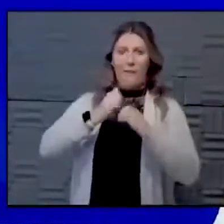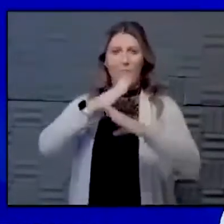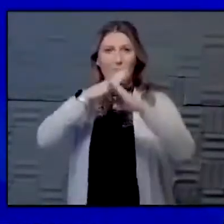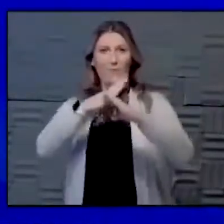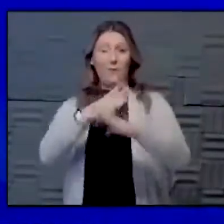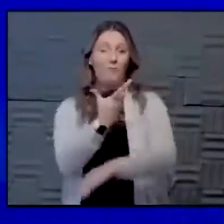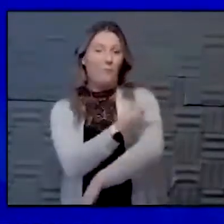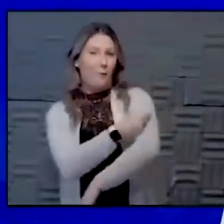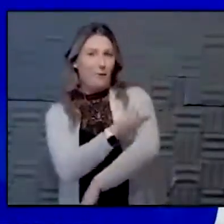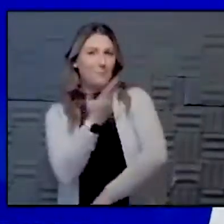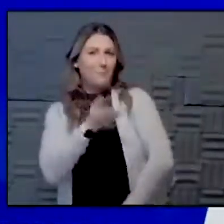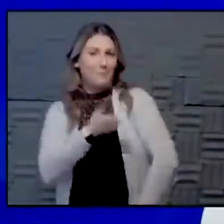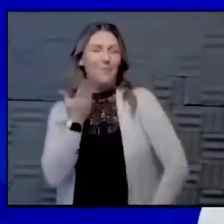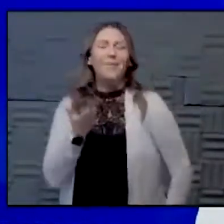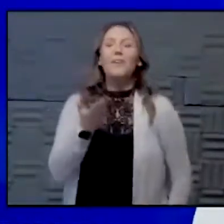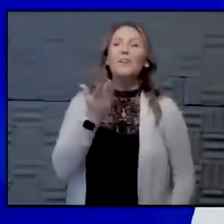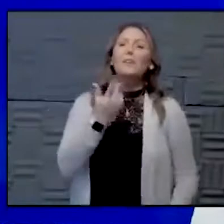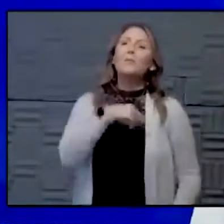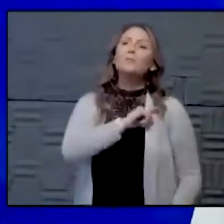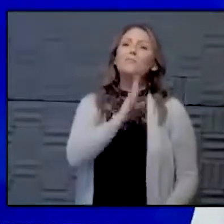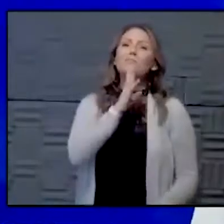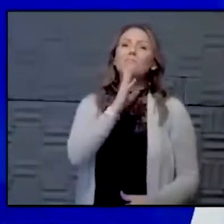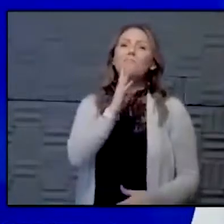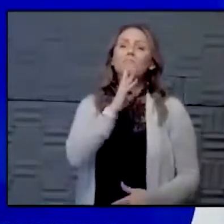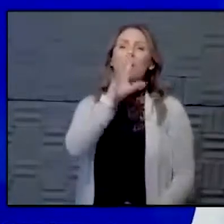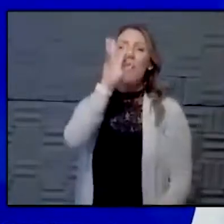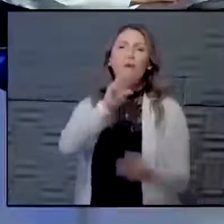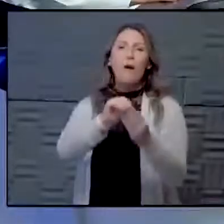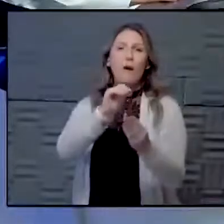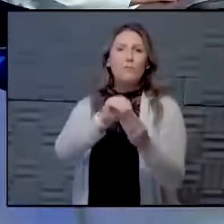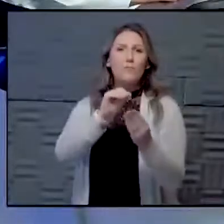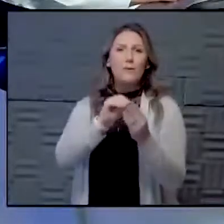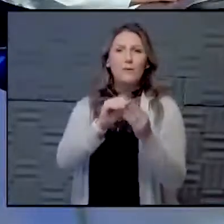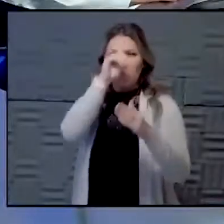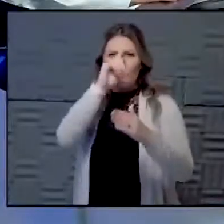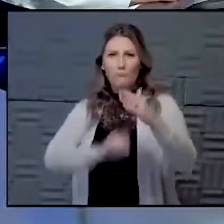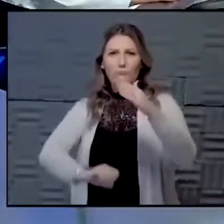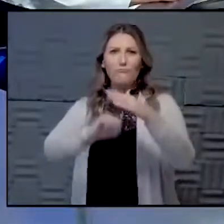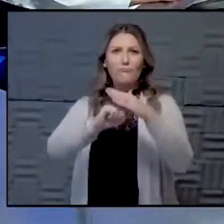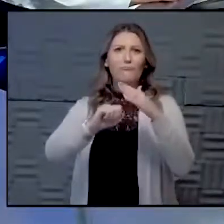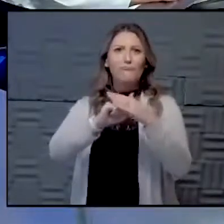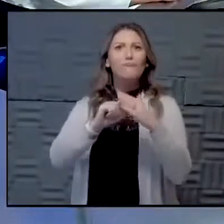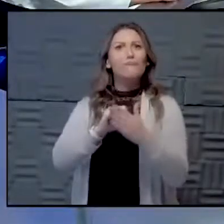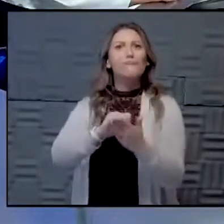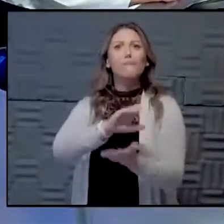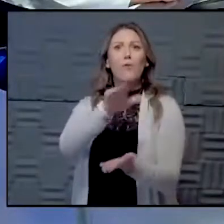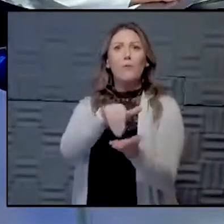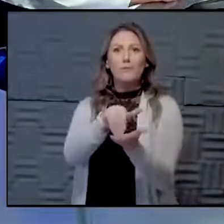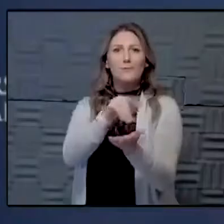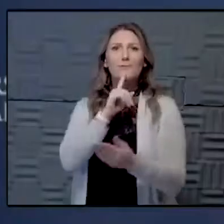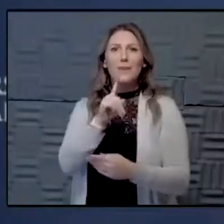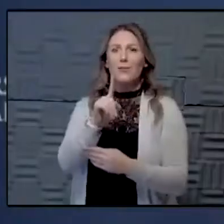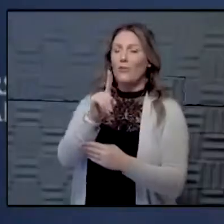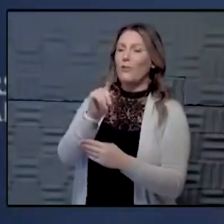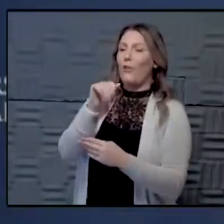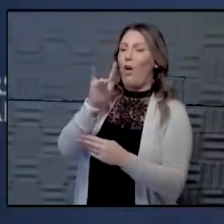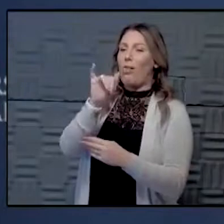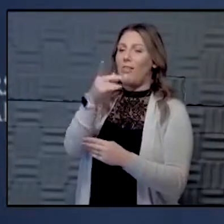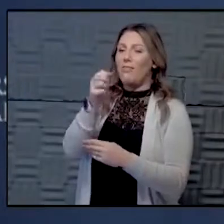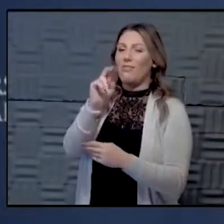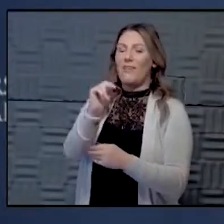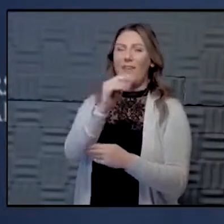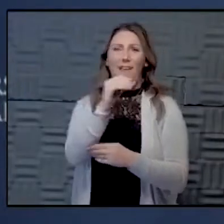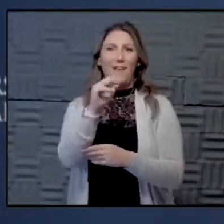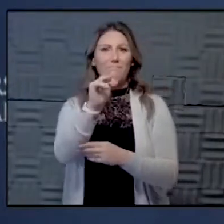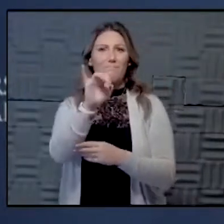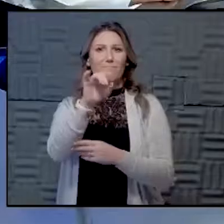going to be talking with the director of our Comprehensive Stroke Center, neurologist Dr. Colleen Lechtenberg, and internal medicine physician Dr. Matt Jones. They're going to talk to us